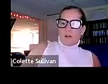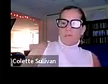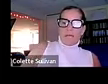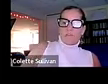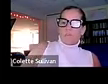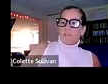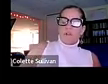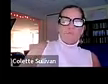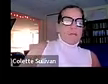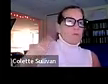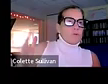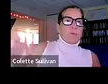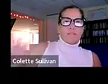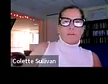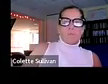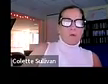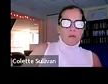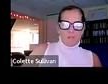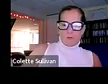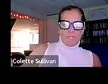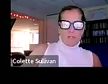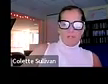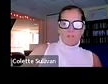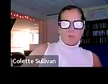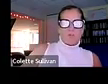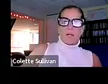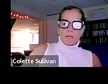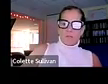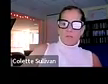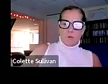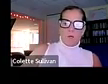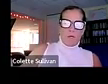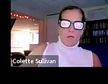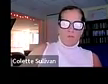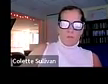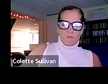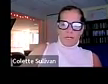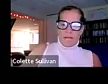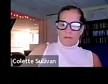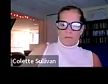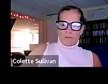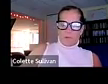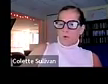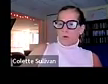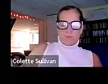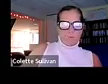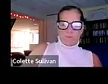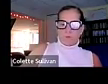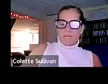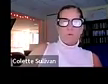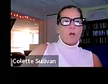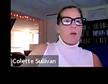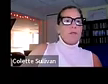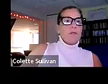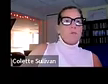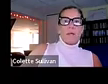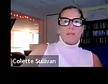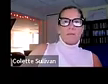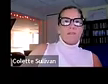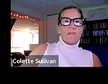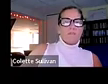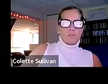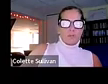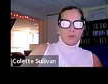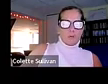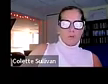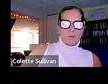free to stop me, ask me to slow down, repeat something, whatever you need. This is your training, so feel free to ask for me to accommodate in a way